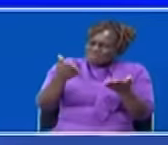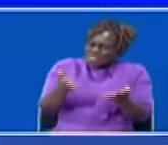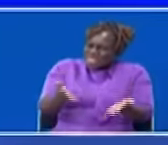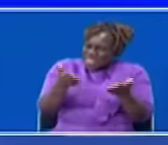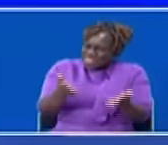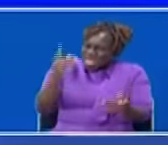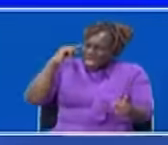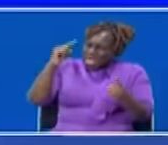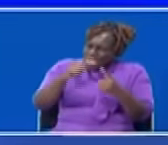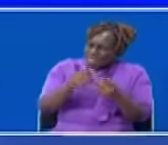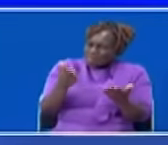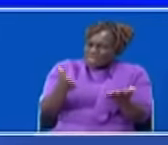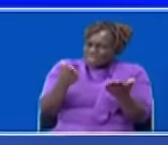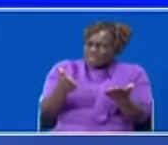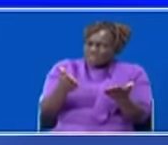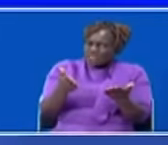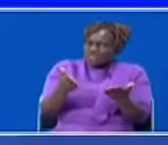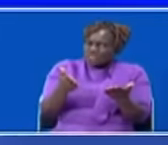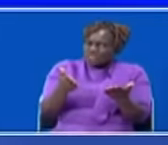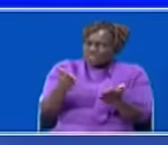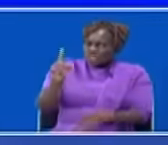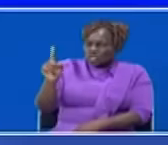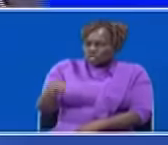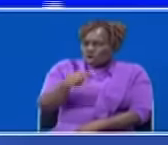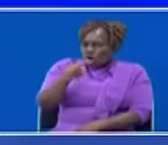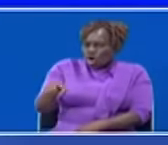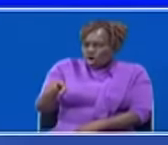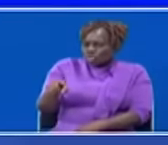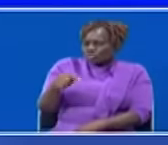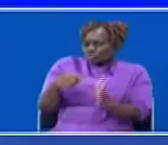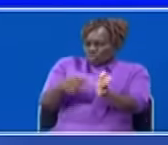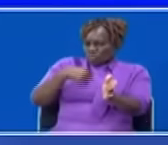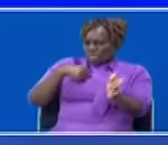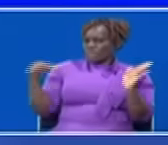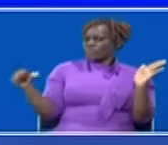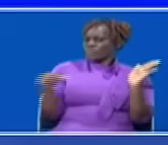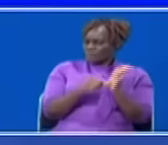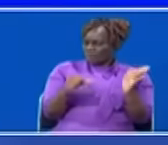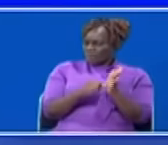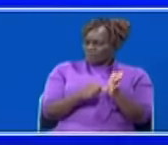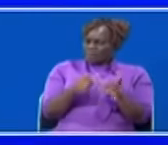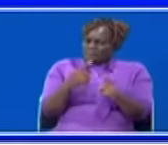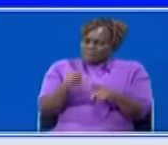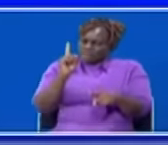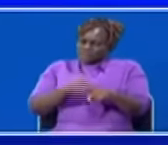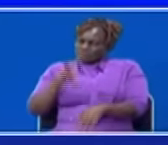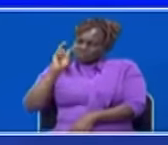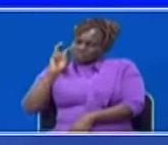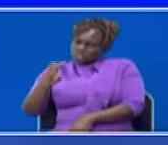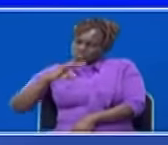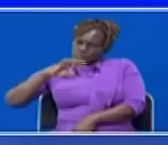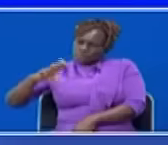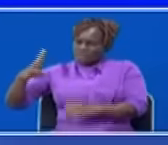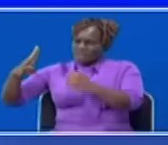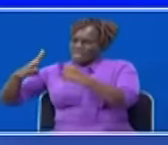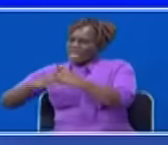to sort of wrongly paint this to be an Ababu matter. Okay. Yet, when you looked at that press conference, there were